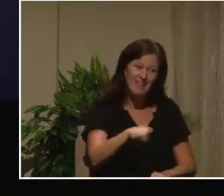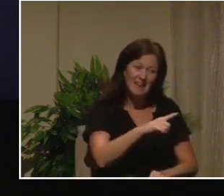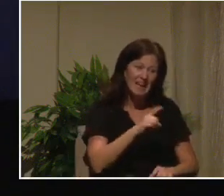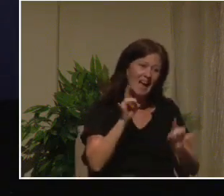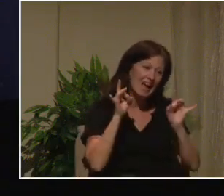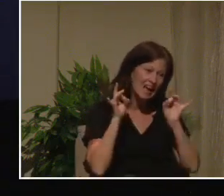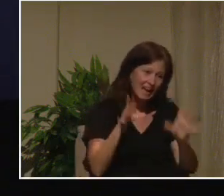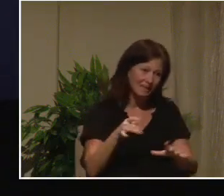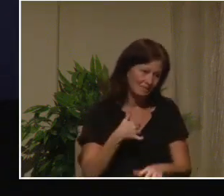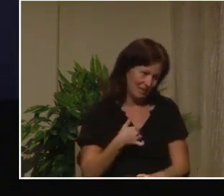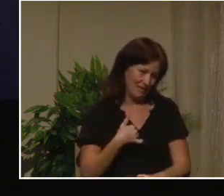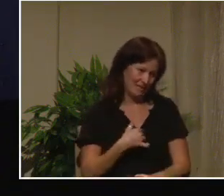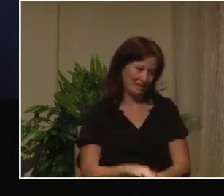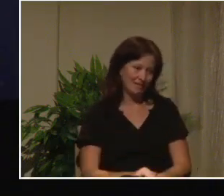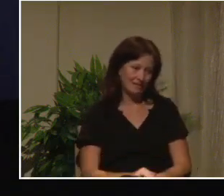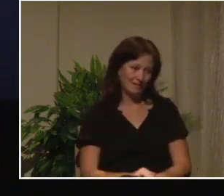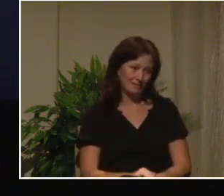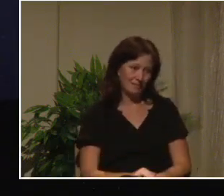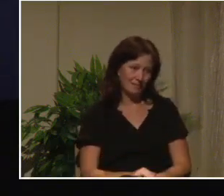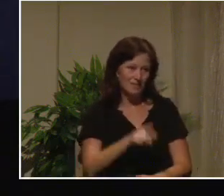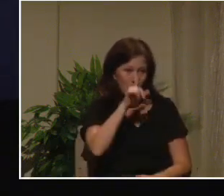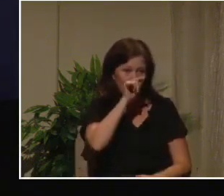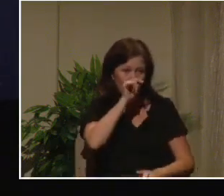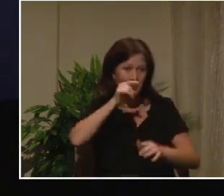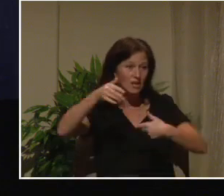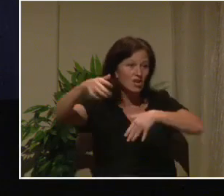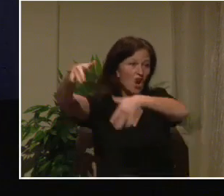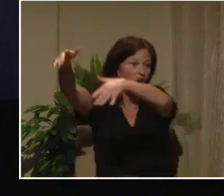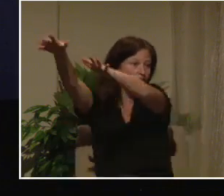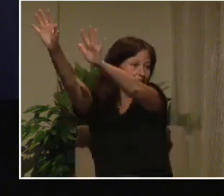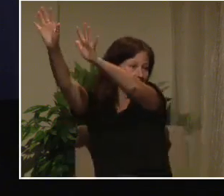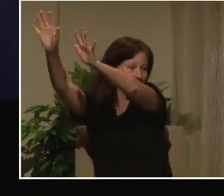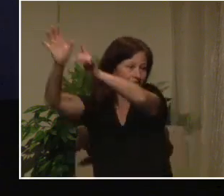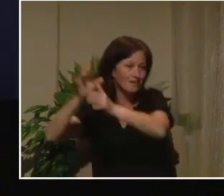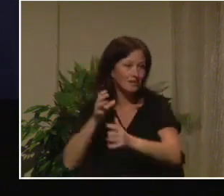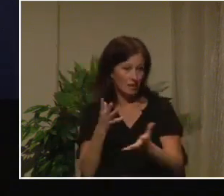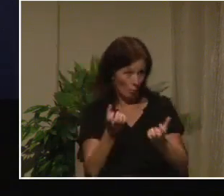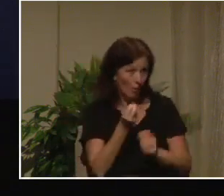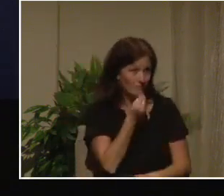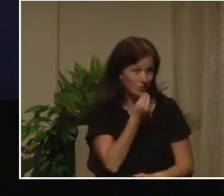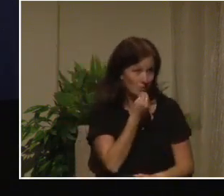direction. They want the gravy train, but they don't want me.